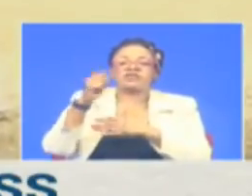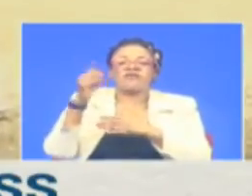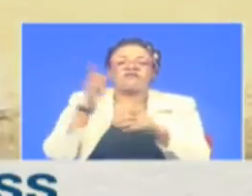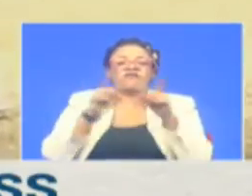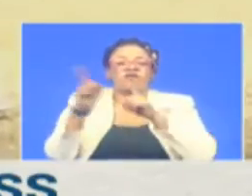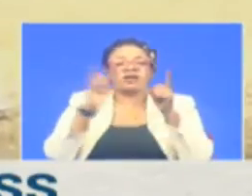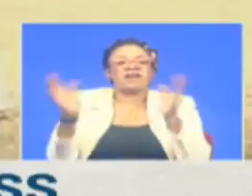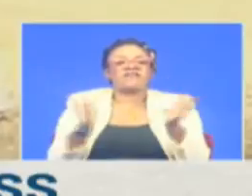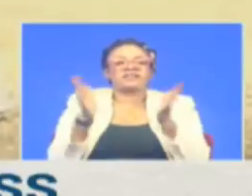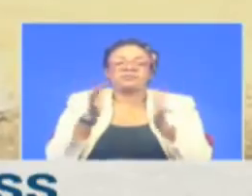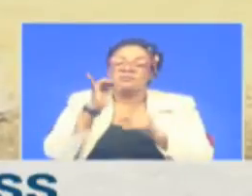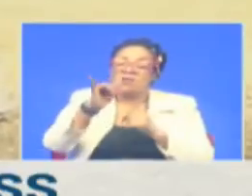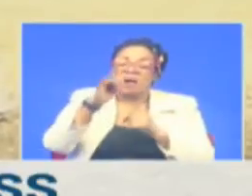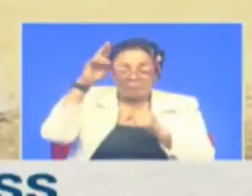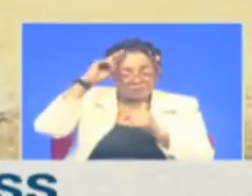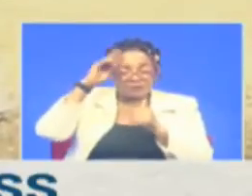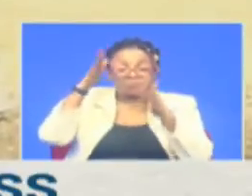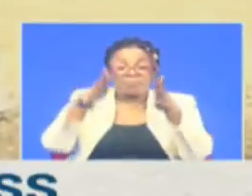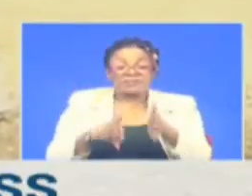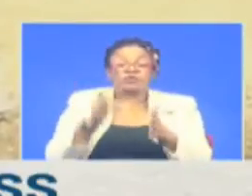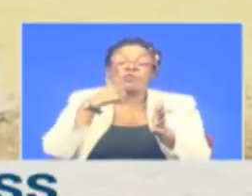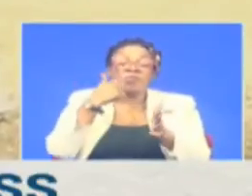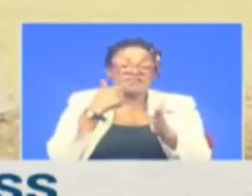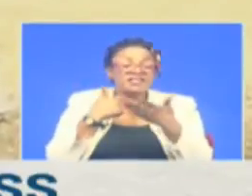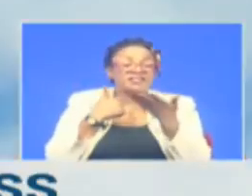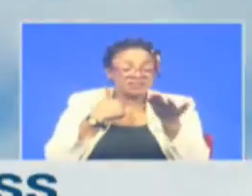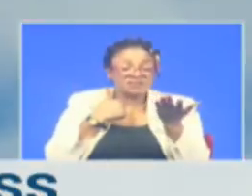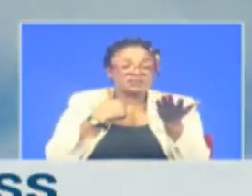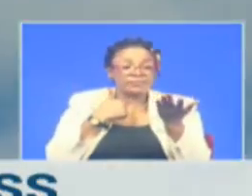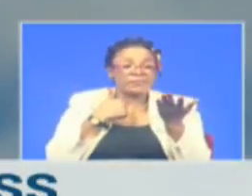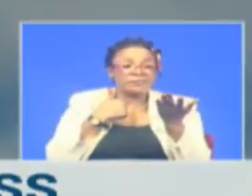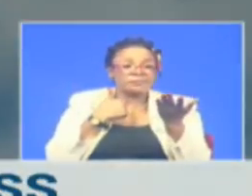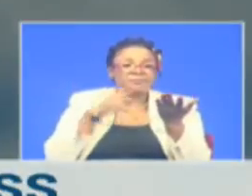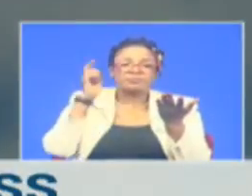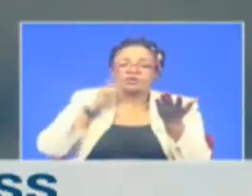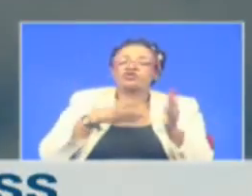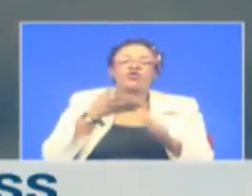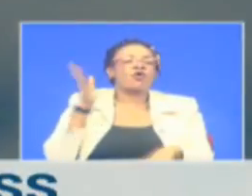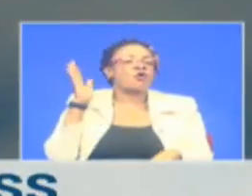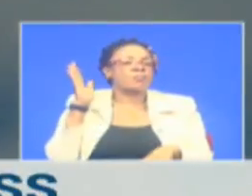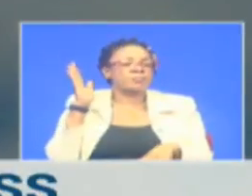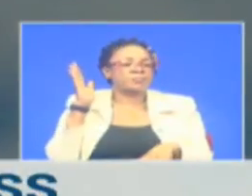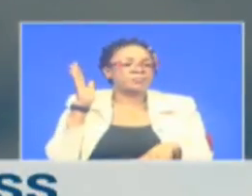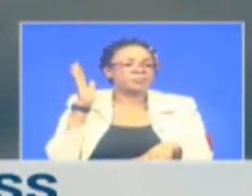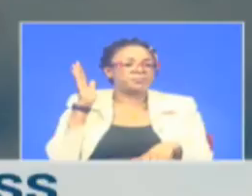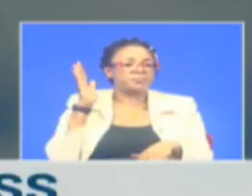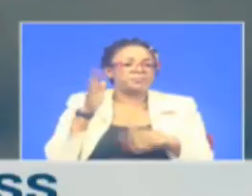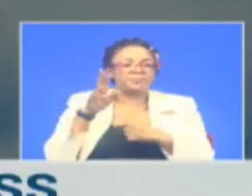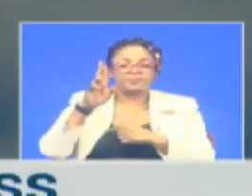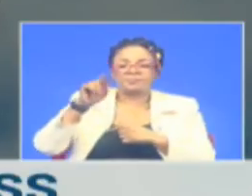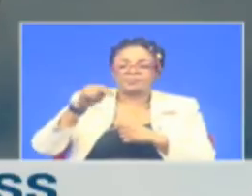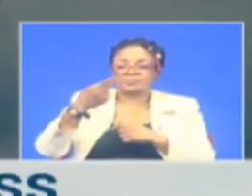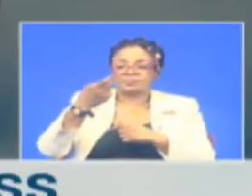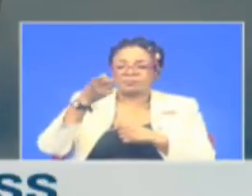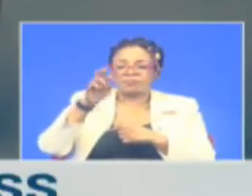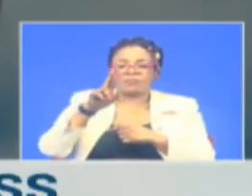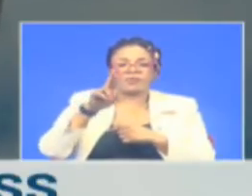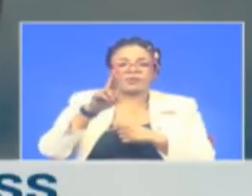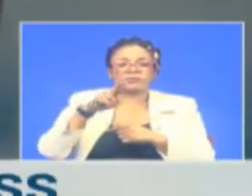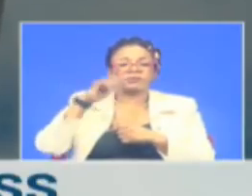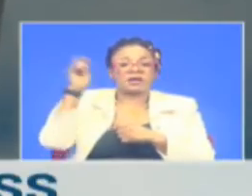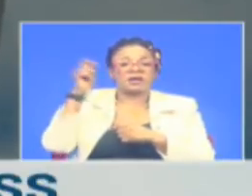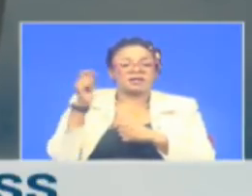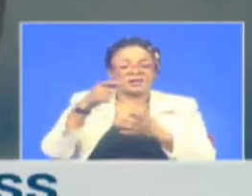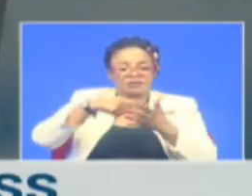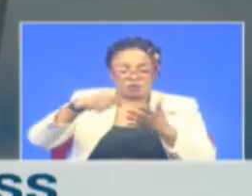that policeman, whoever he is, he should go home. According to the UNHCR, which Kenya is a signatory